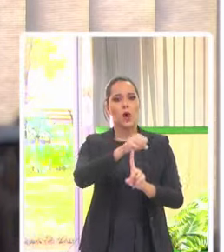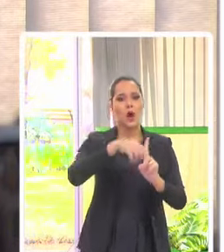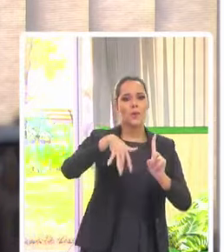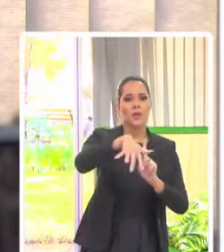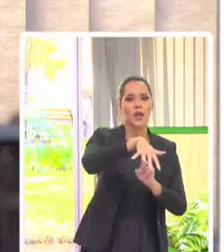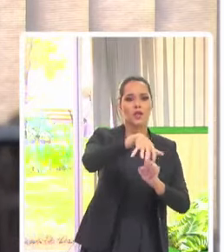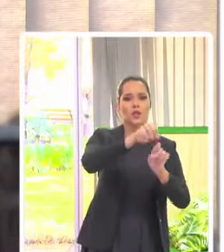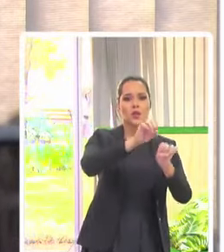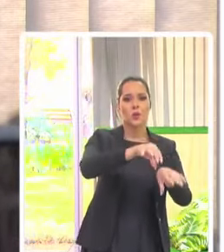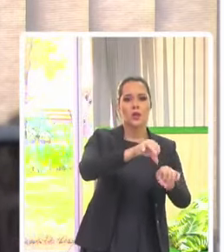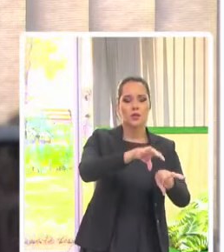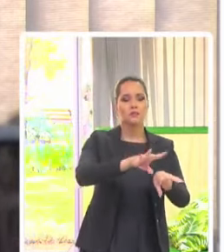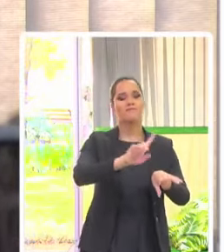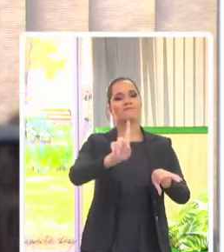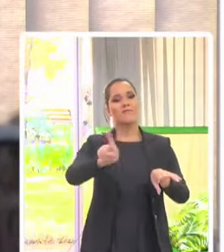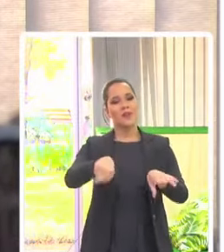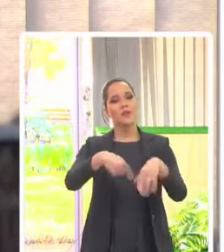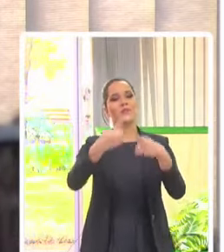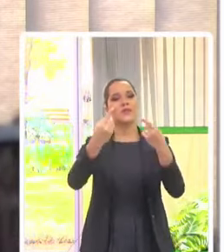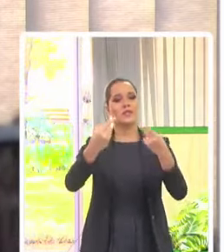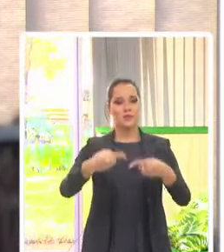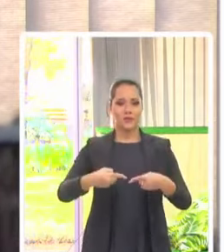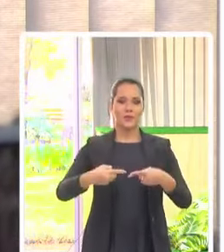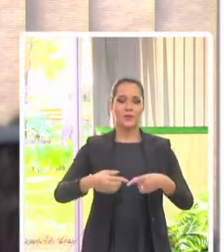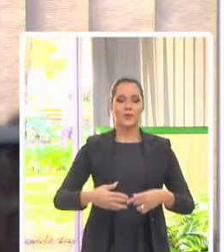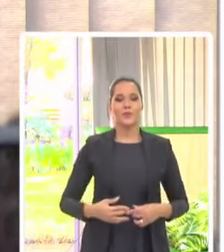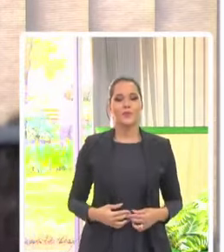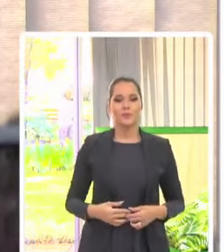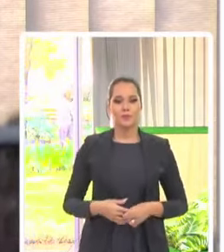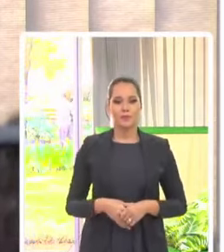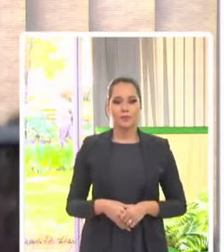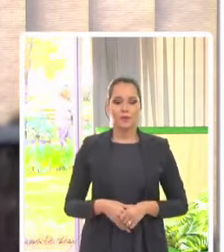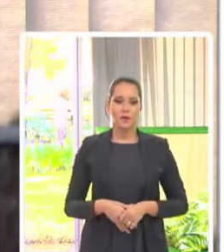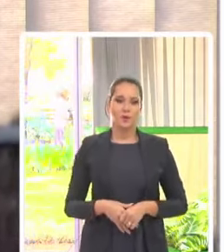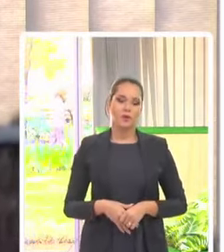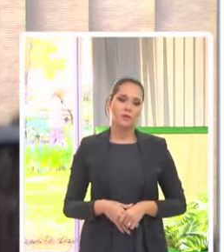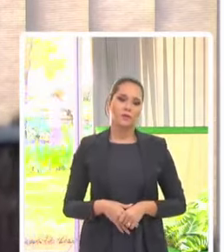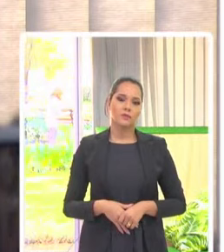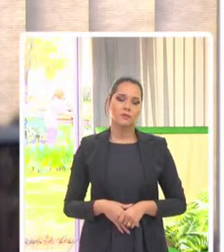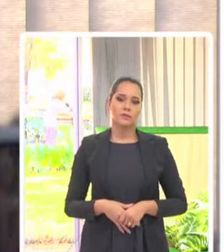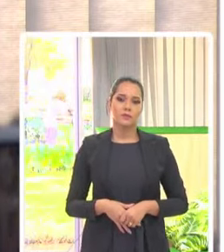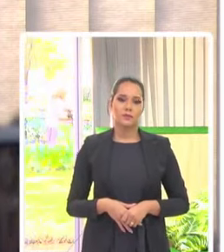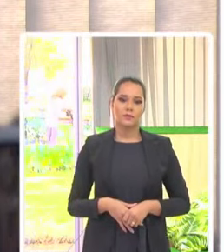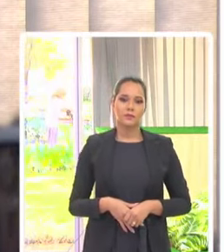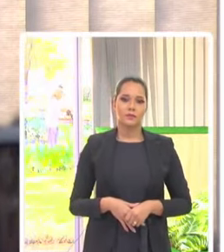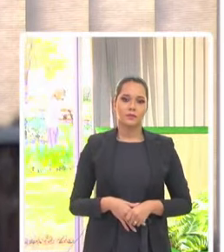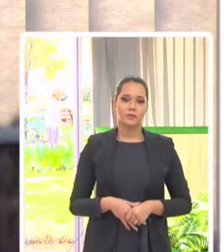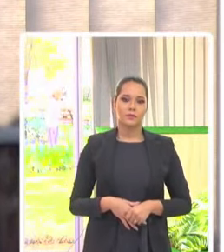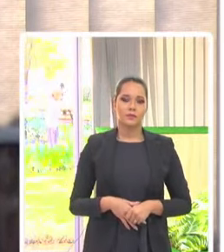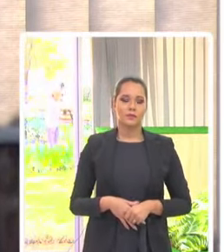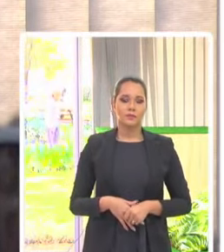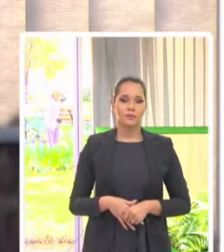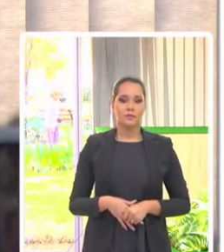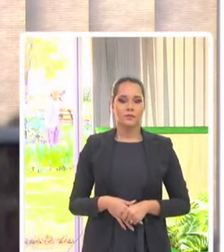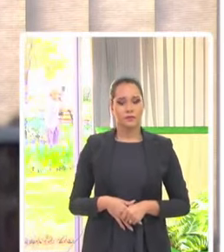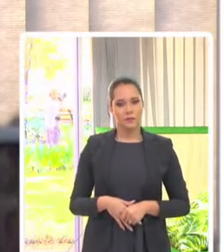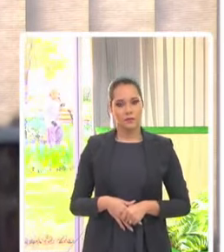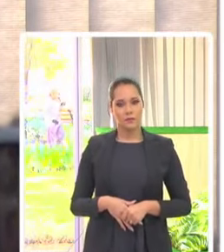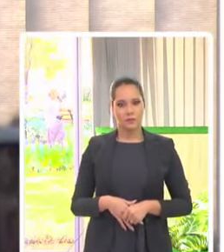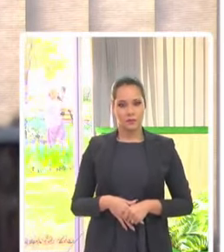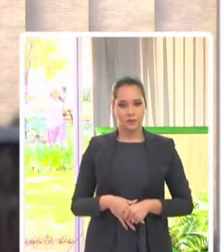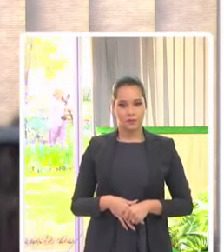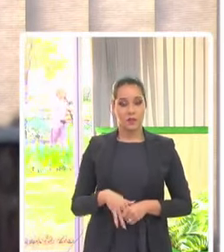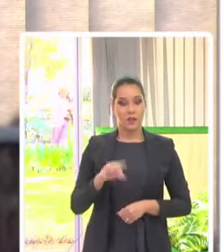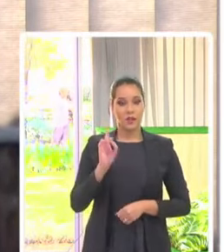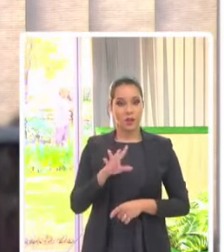an ongoing challenge. So just as my round of remarks, I'd like to